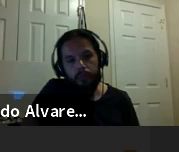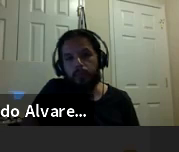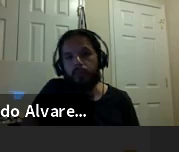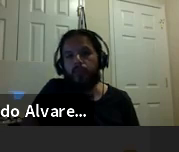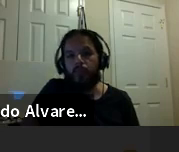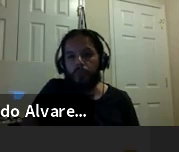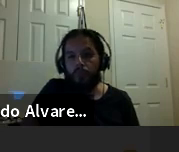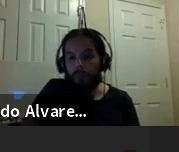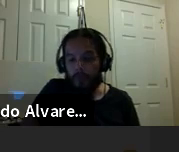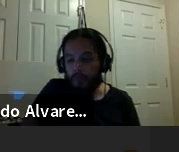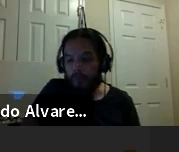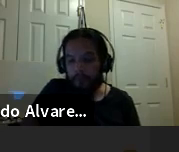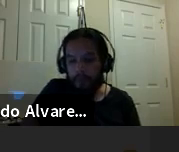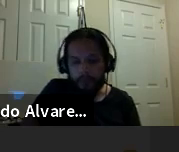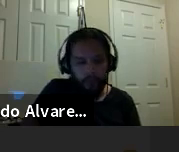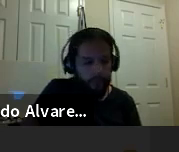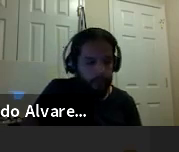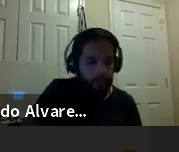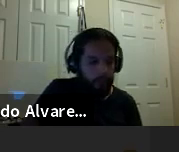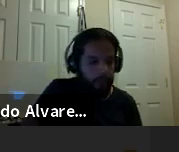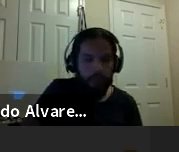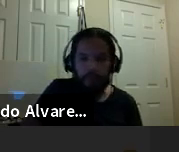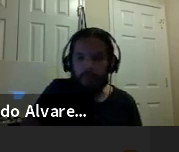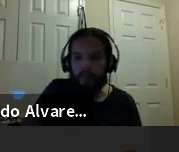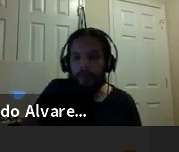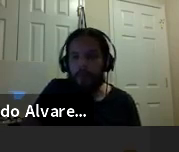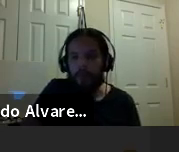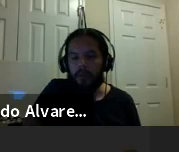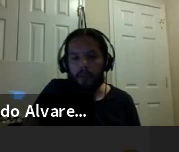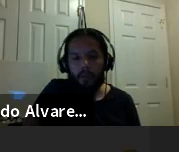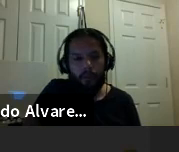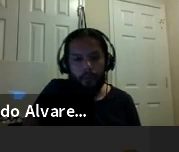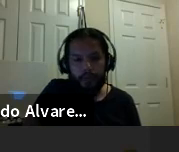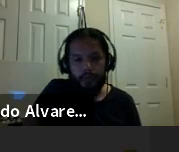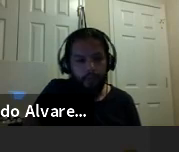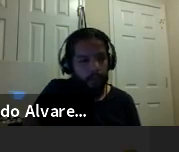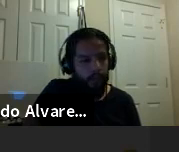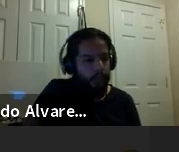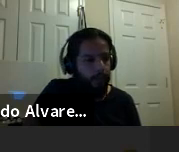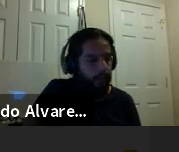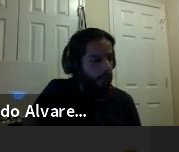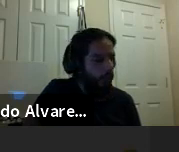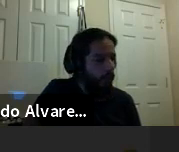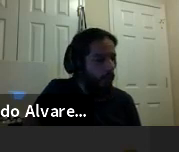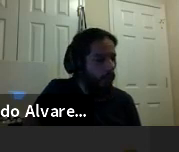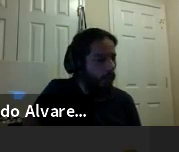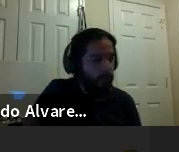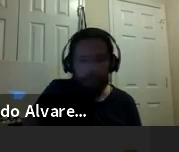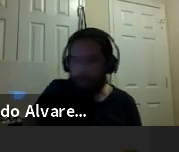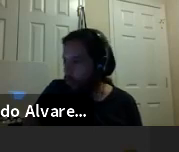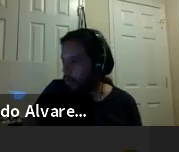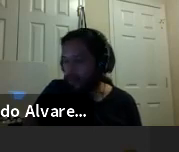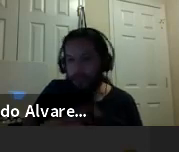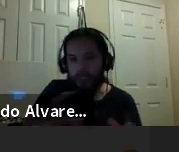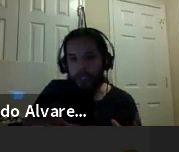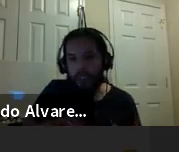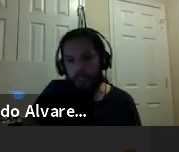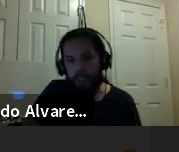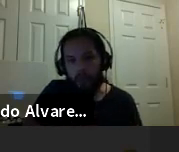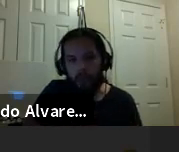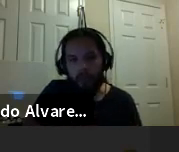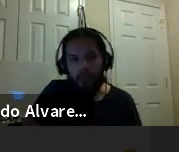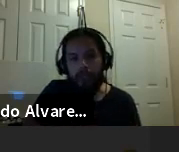appreciate it. Thank you, everybody. I'm excited to see what you do. I'm excited. I will work on the